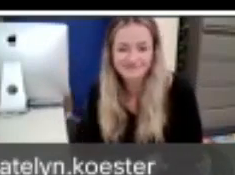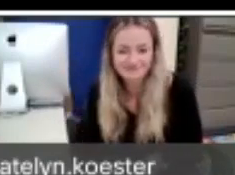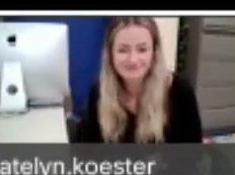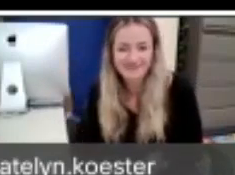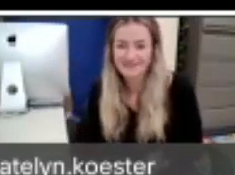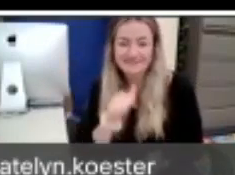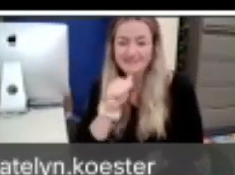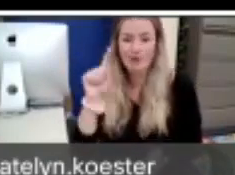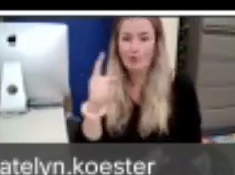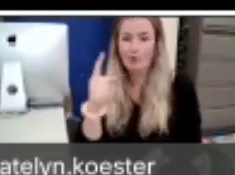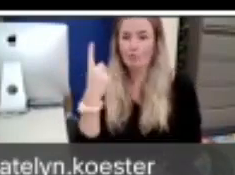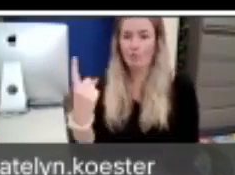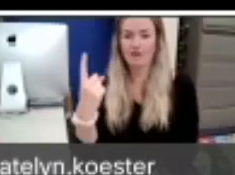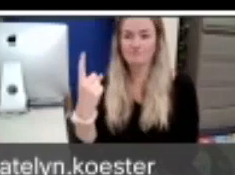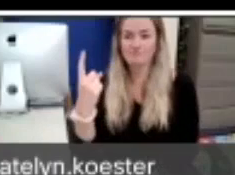like that.